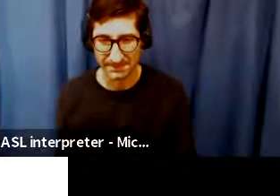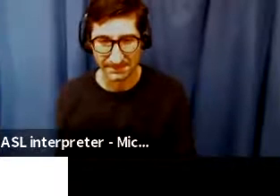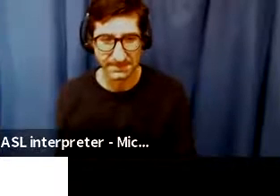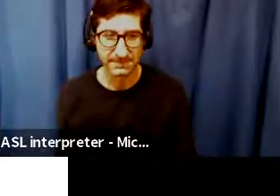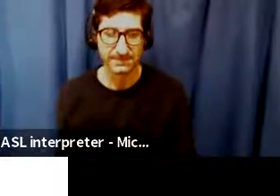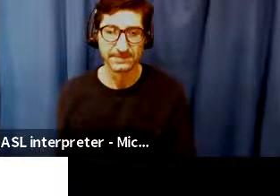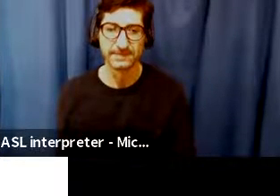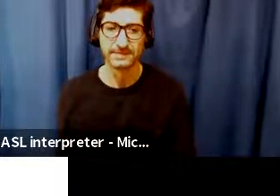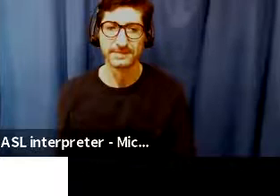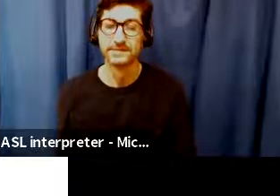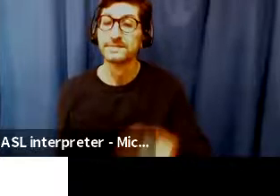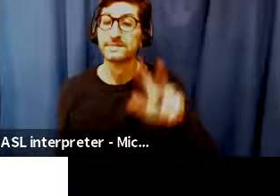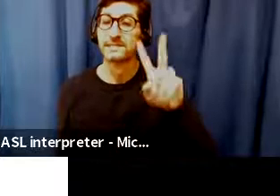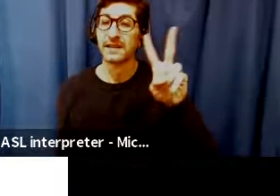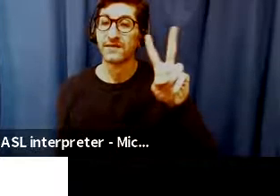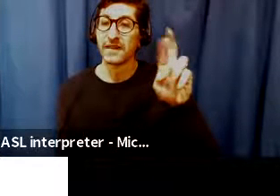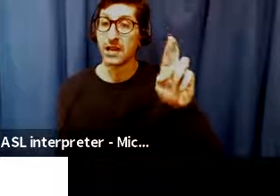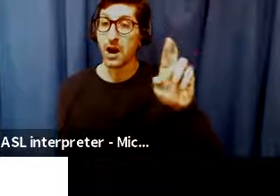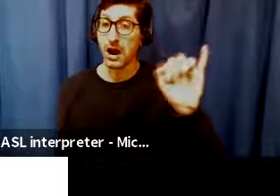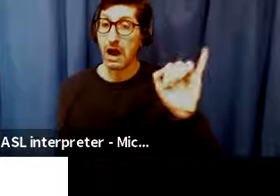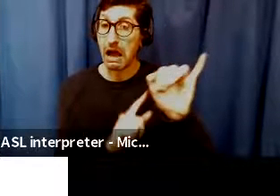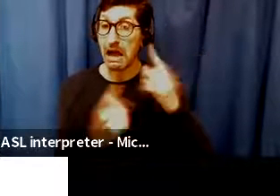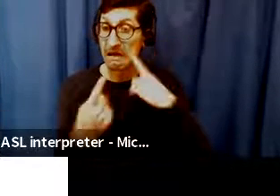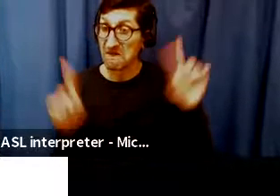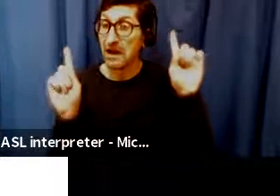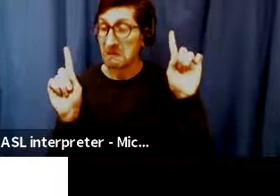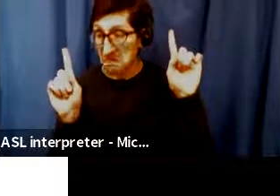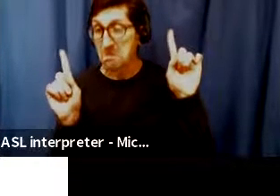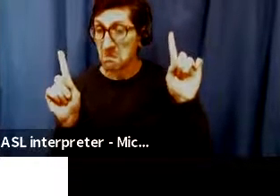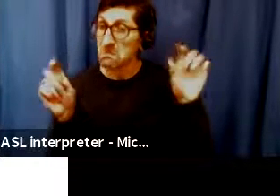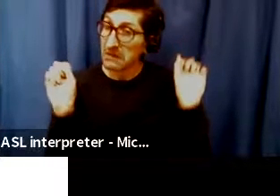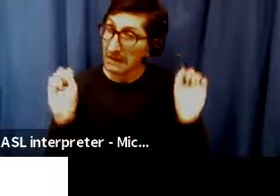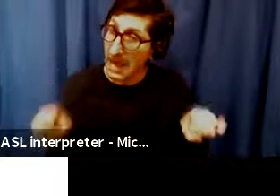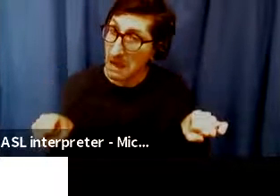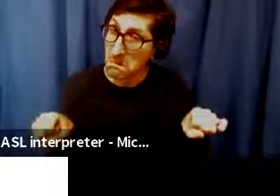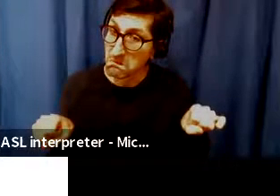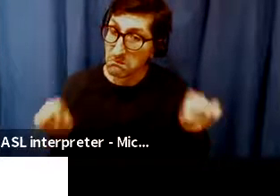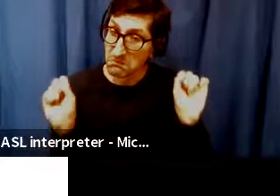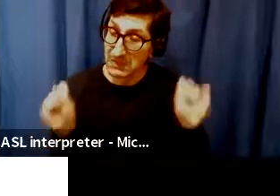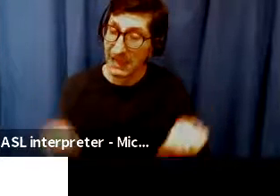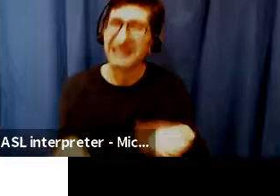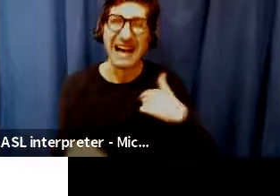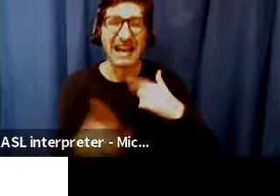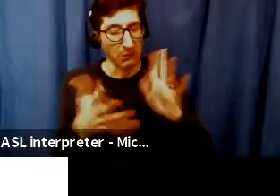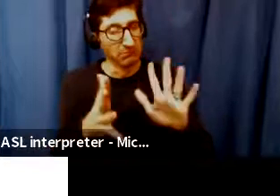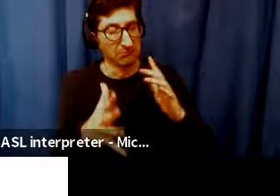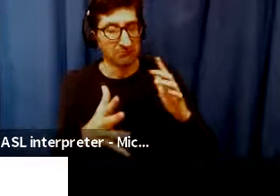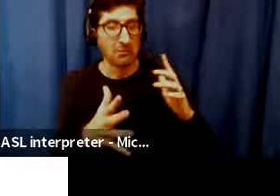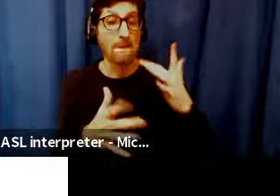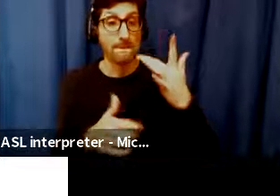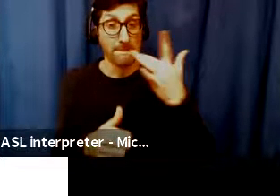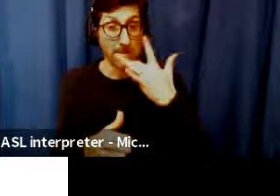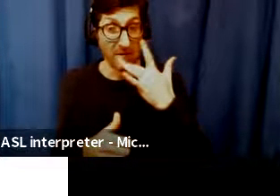Video remote interpreting can be effective, even though the preferred method is an